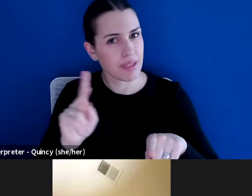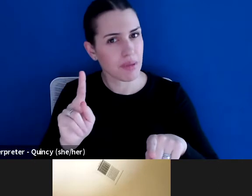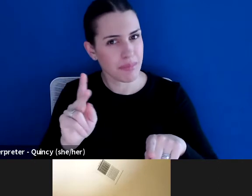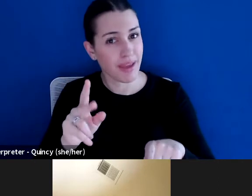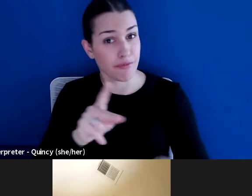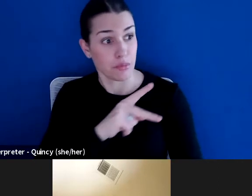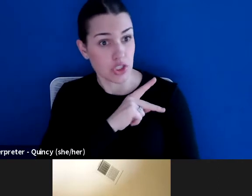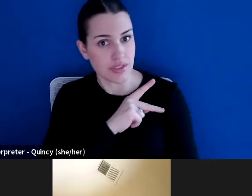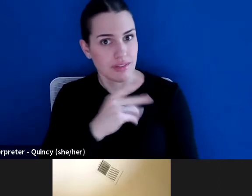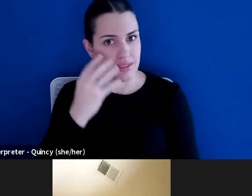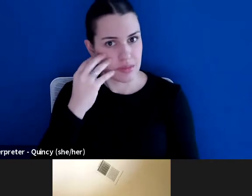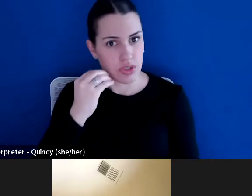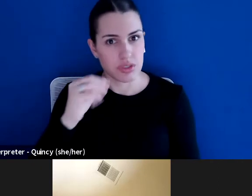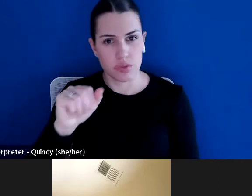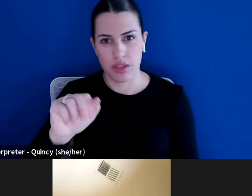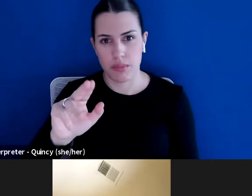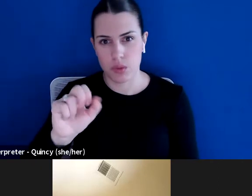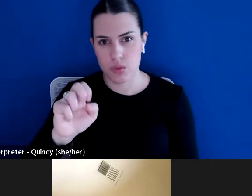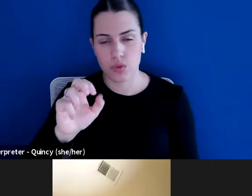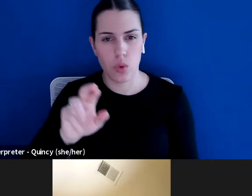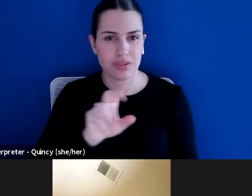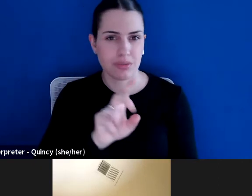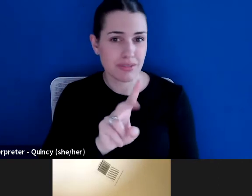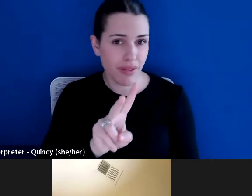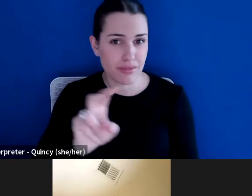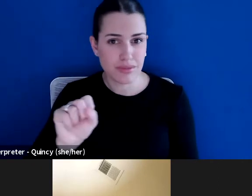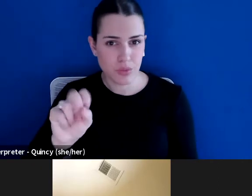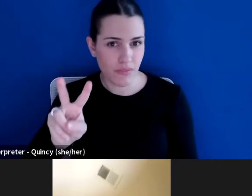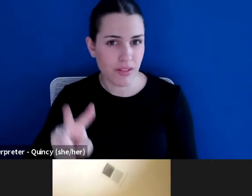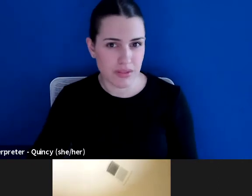with abuse or domestic or sexual violence.